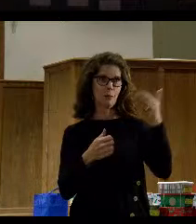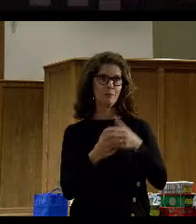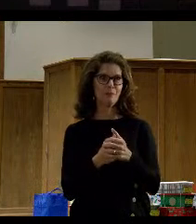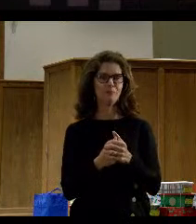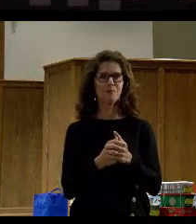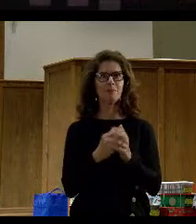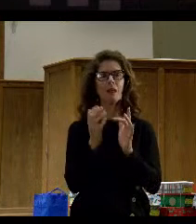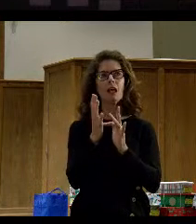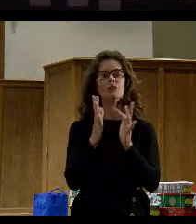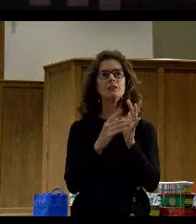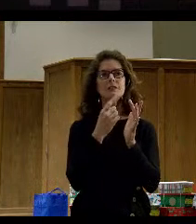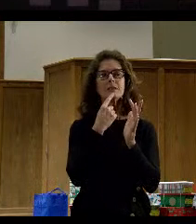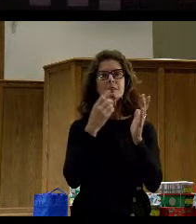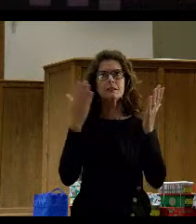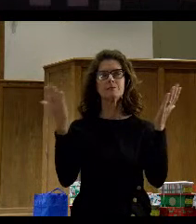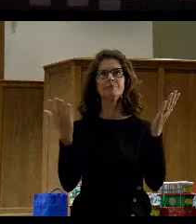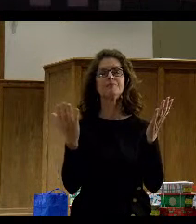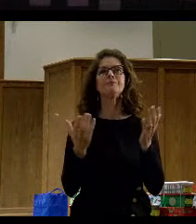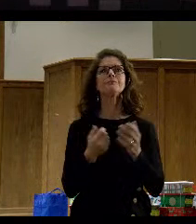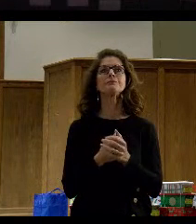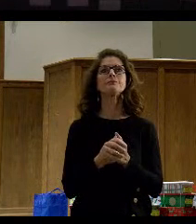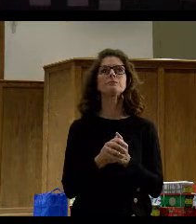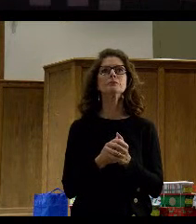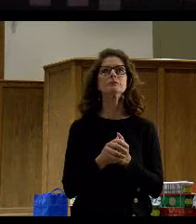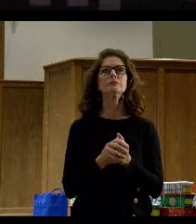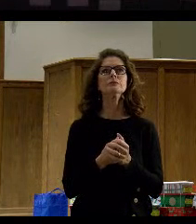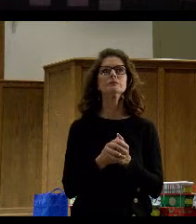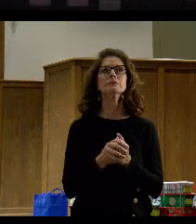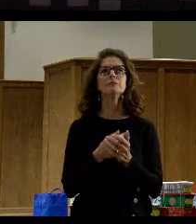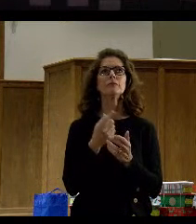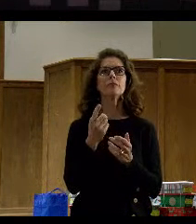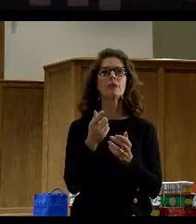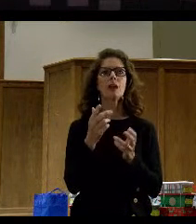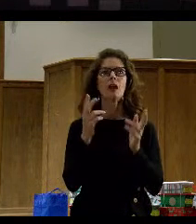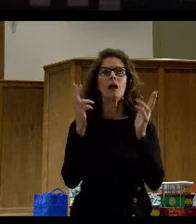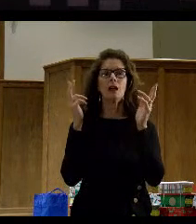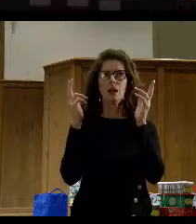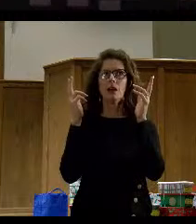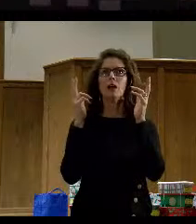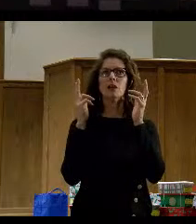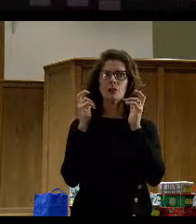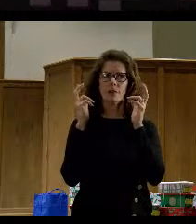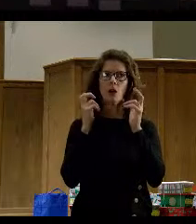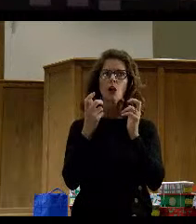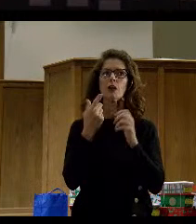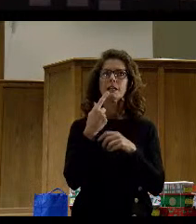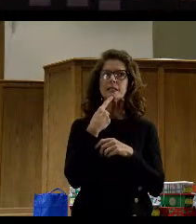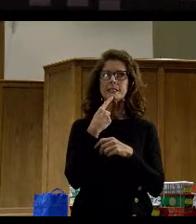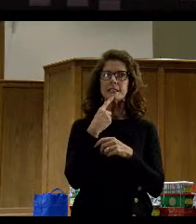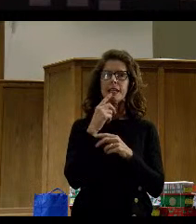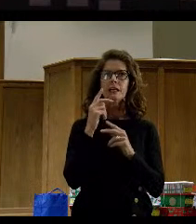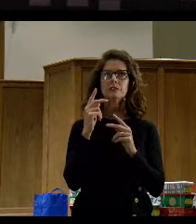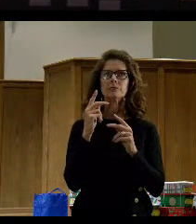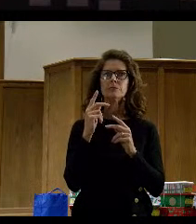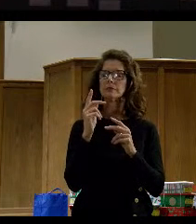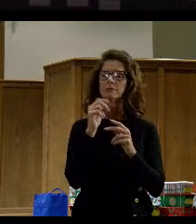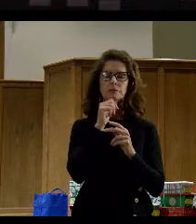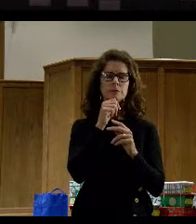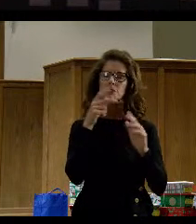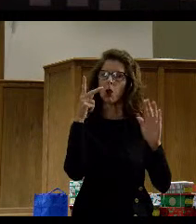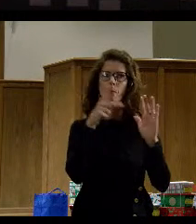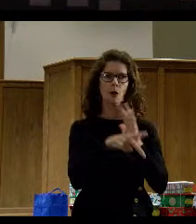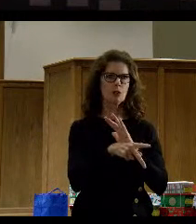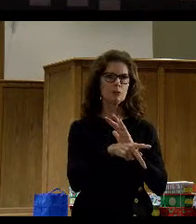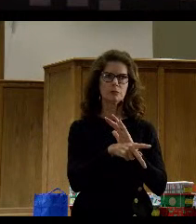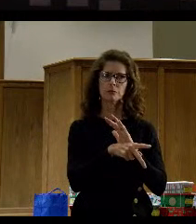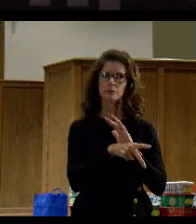this: "You have heard that it was said to the people long ago, 'You shall not murder, and anyone who murders will be